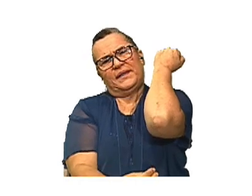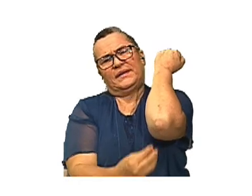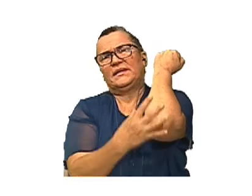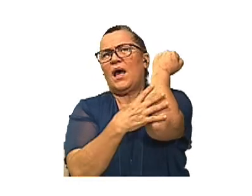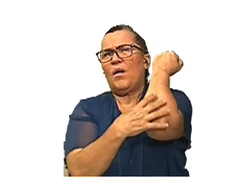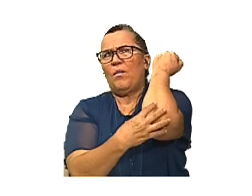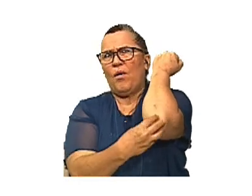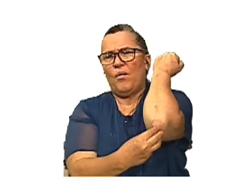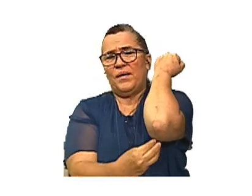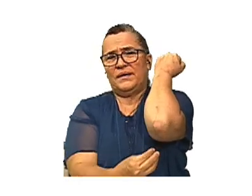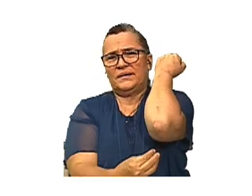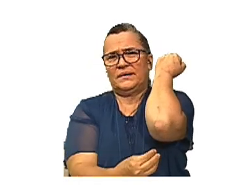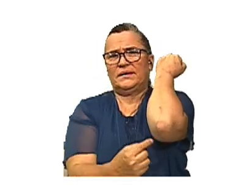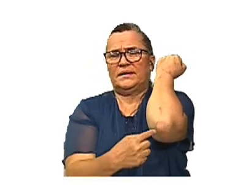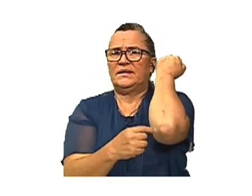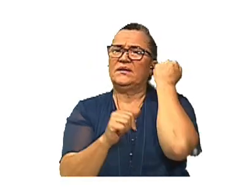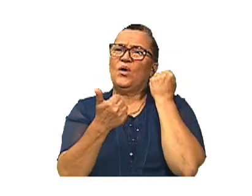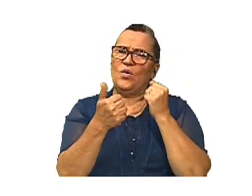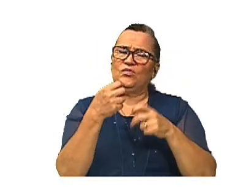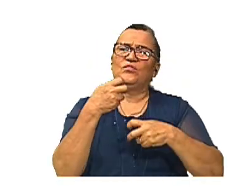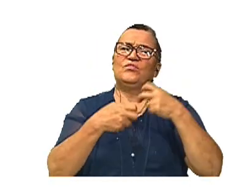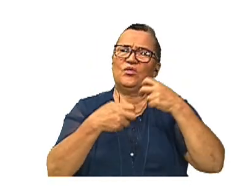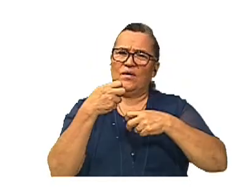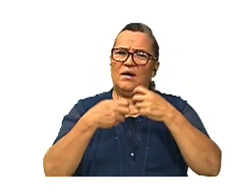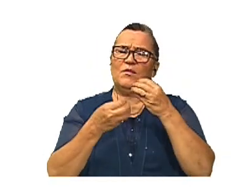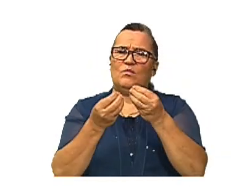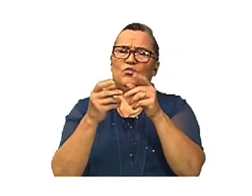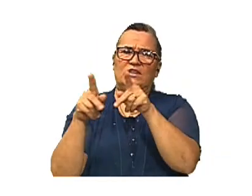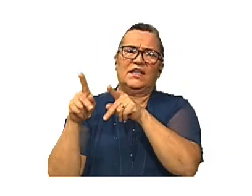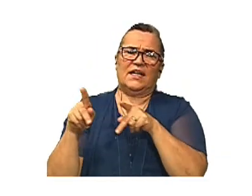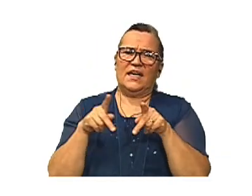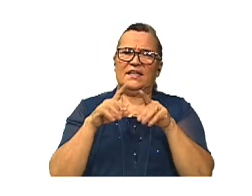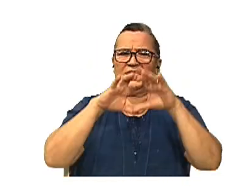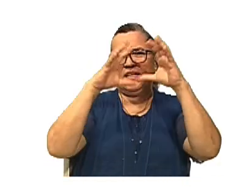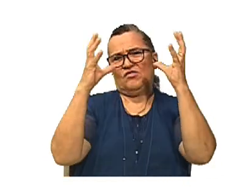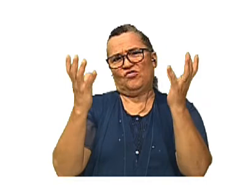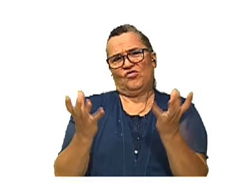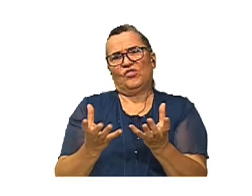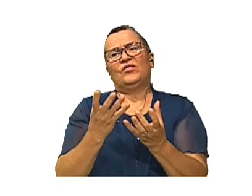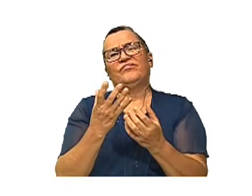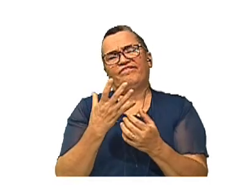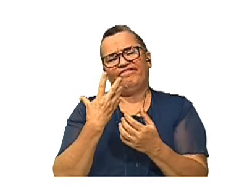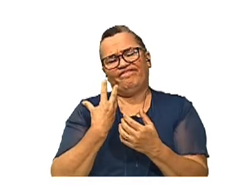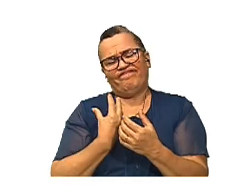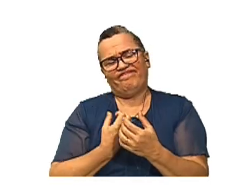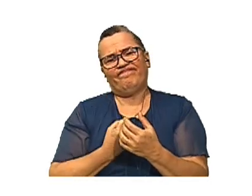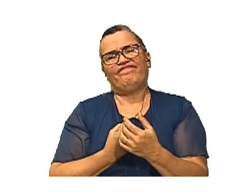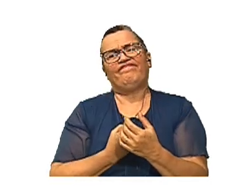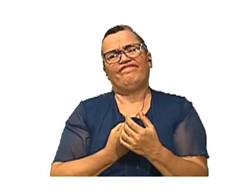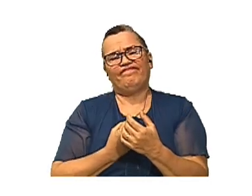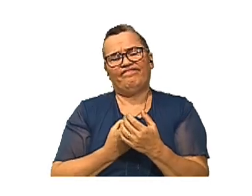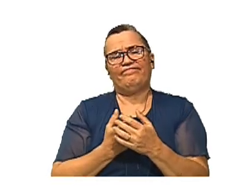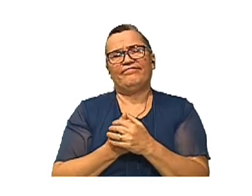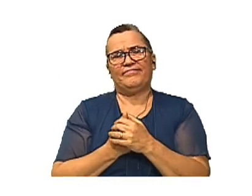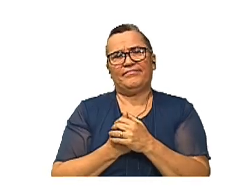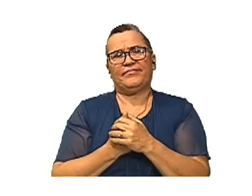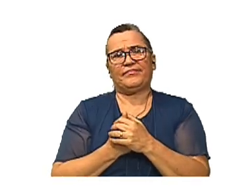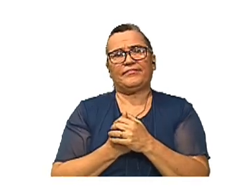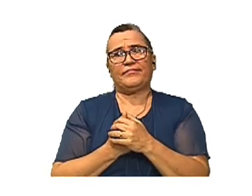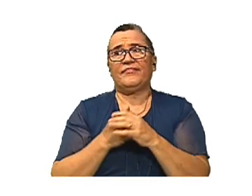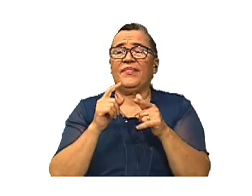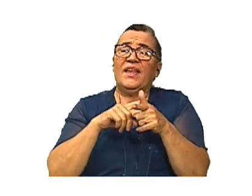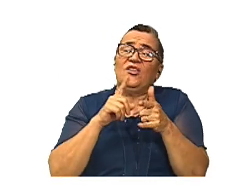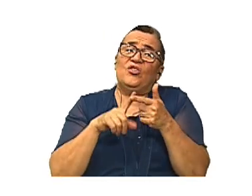Poverty. Poverty is another problem many people around the world are suffering. That's very sad too. And then,